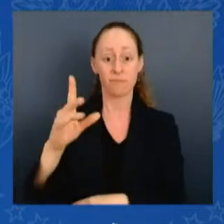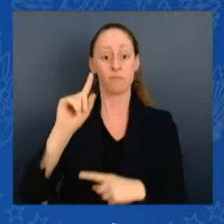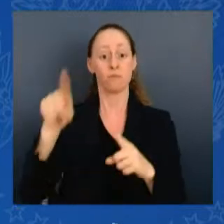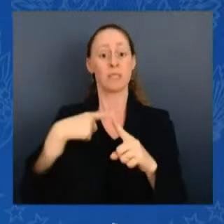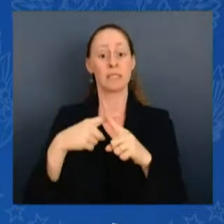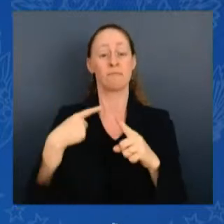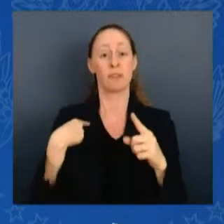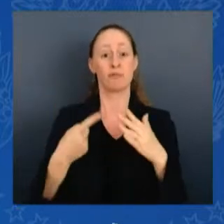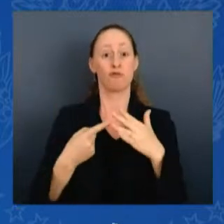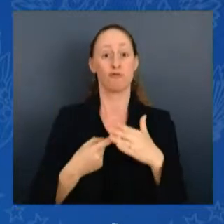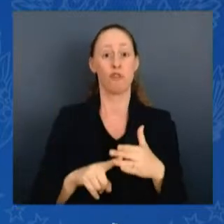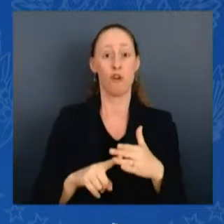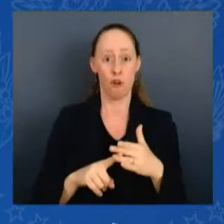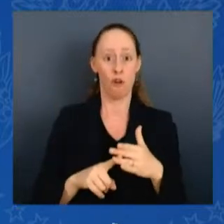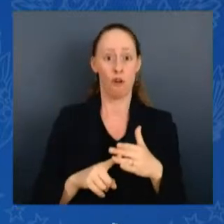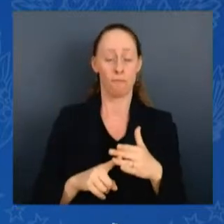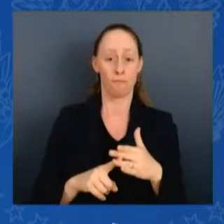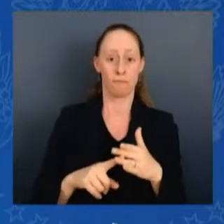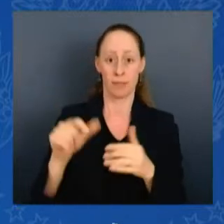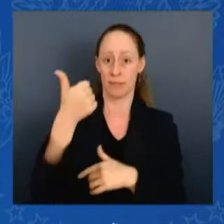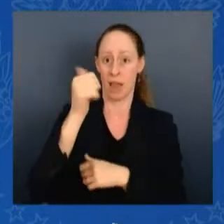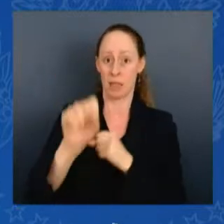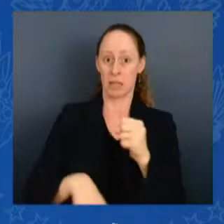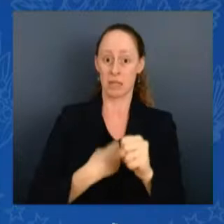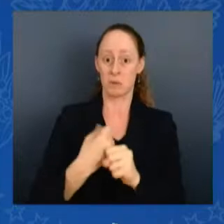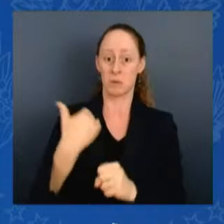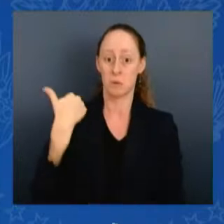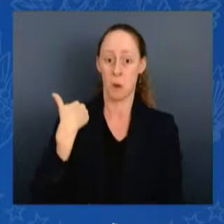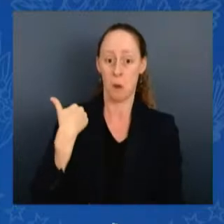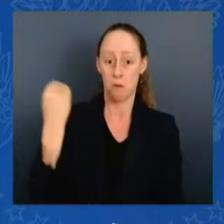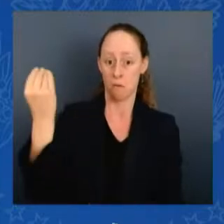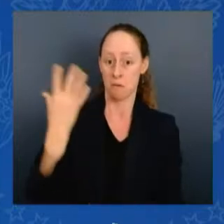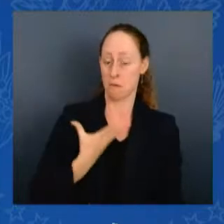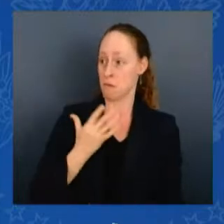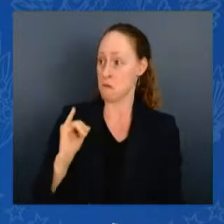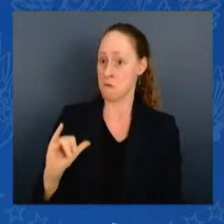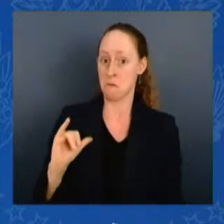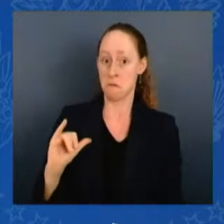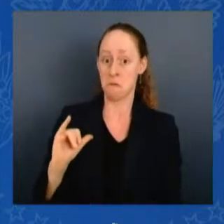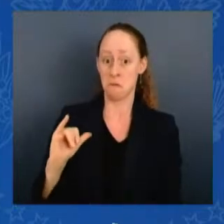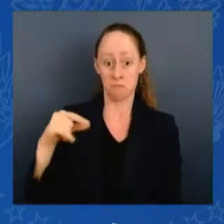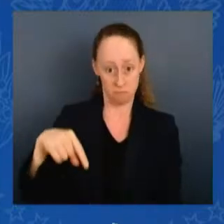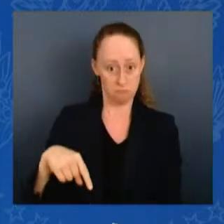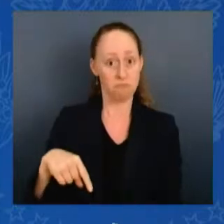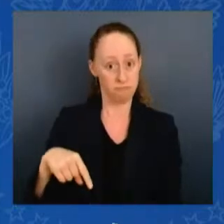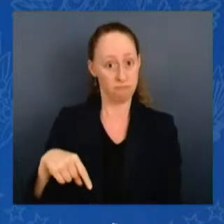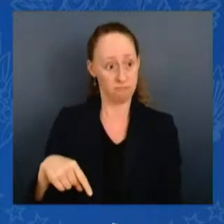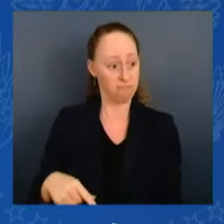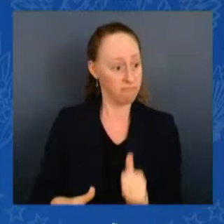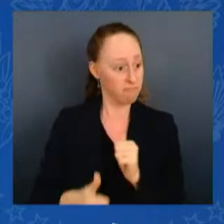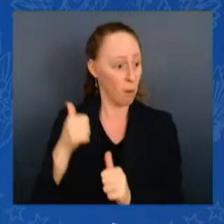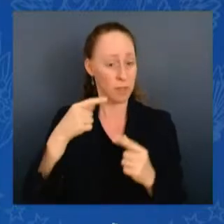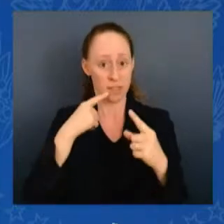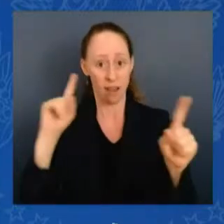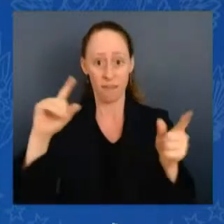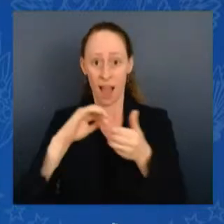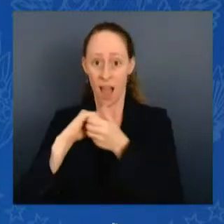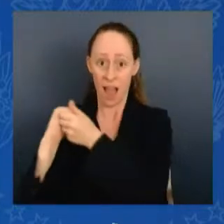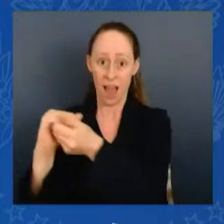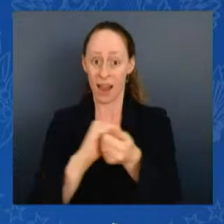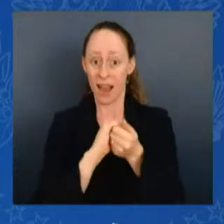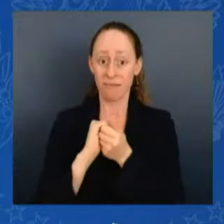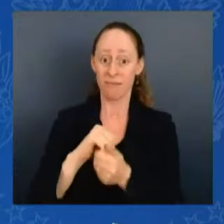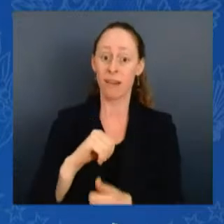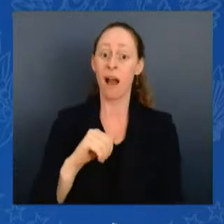that while it may be the most successful alliance in history, it was not the longest